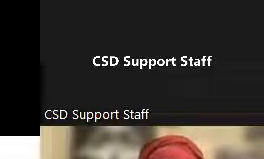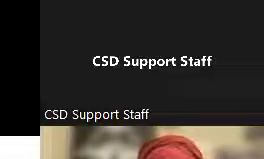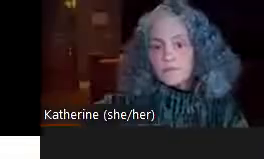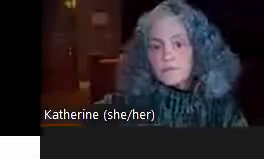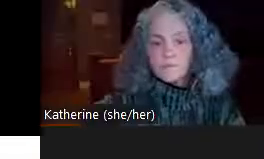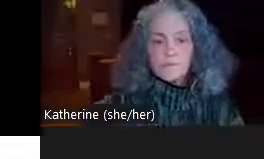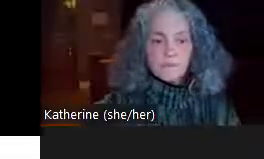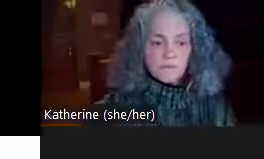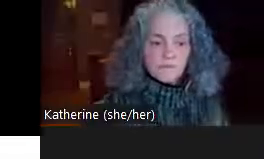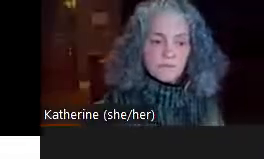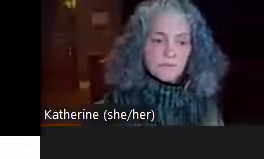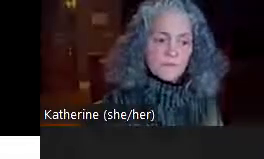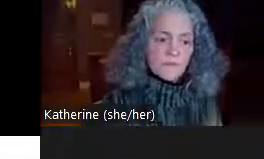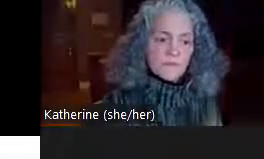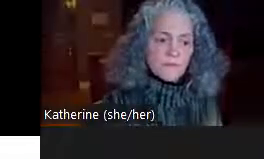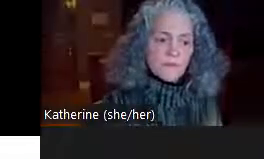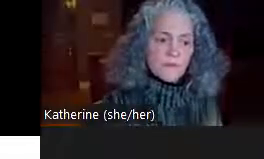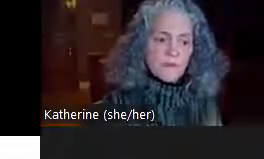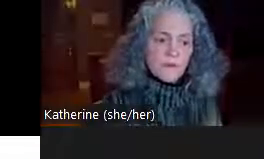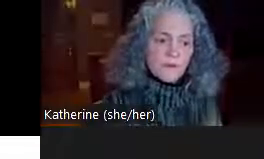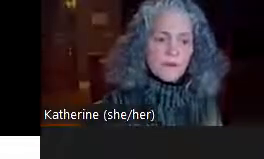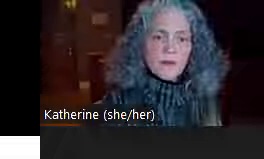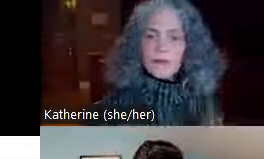direct comments to this language? Catherine?